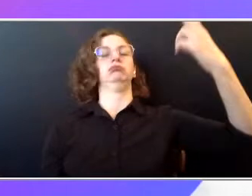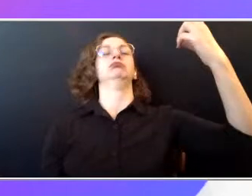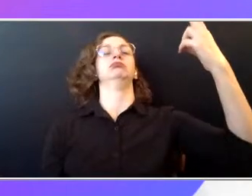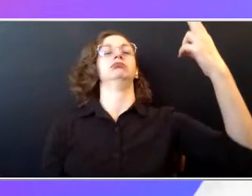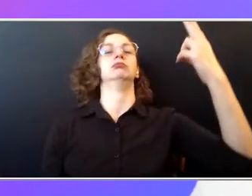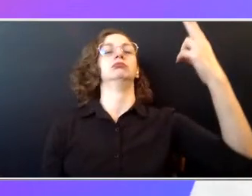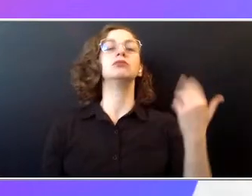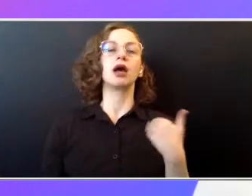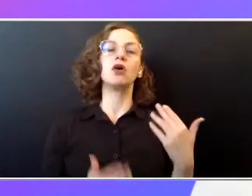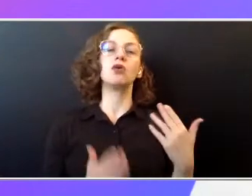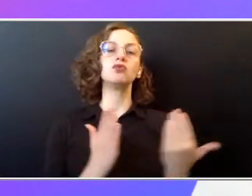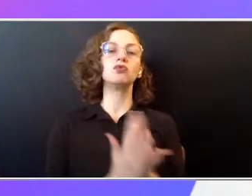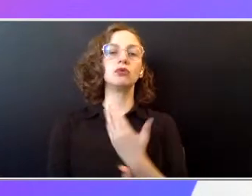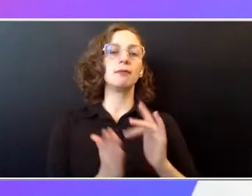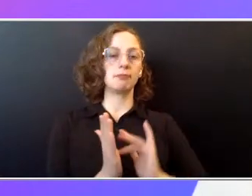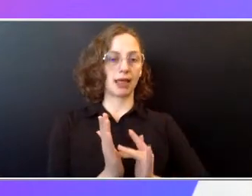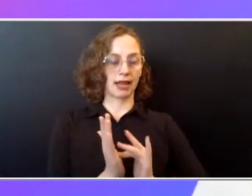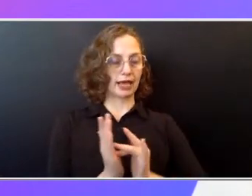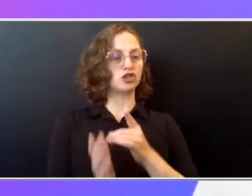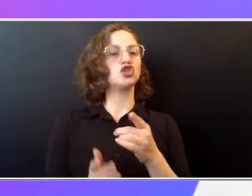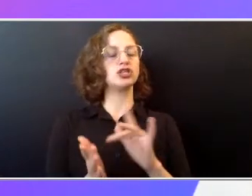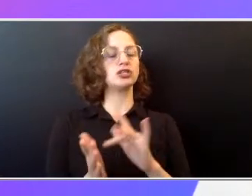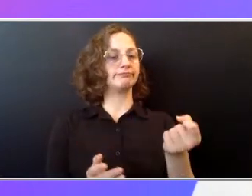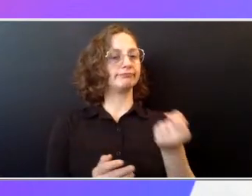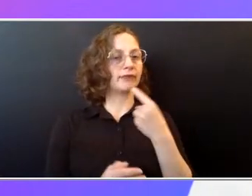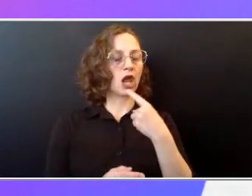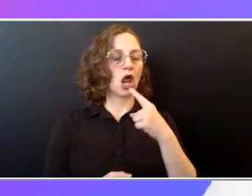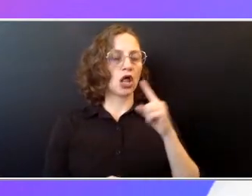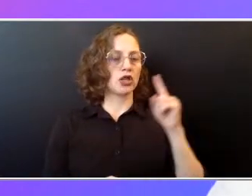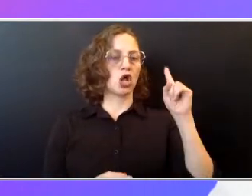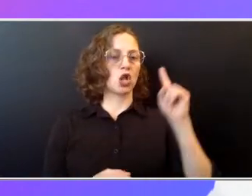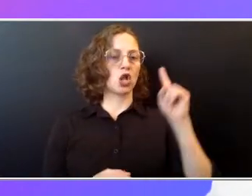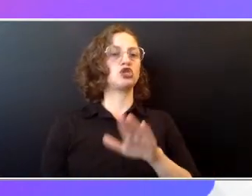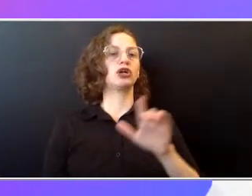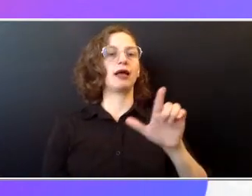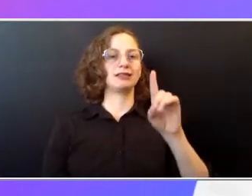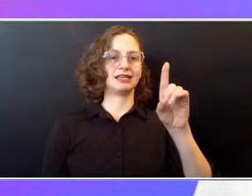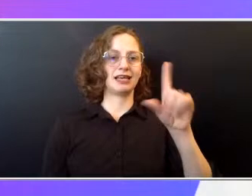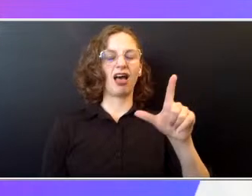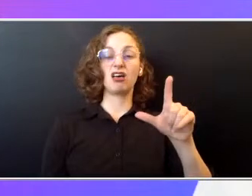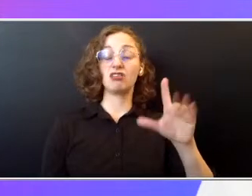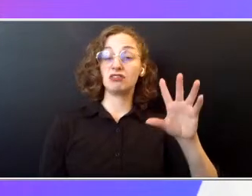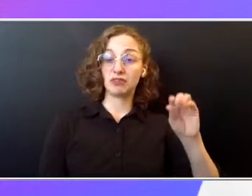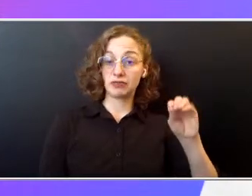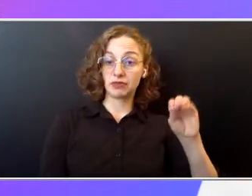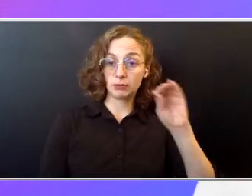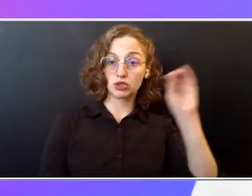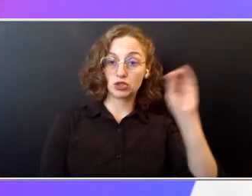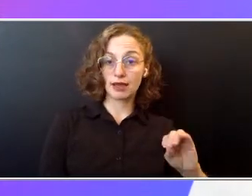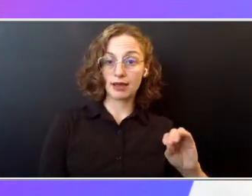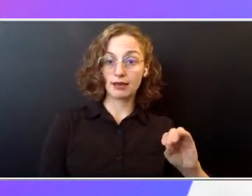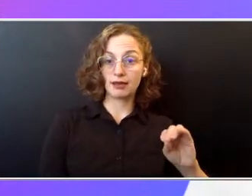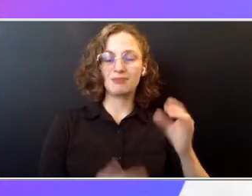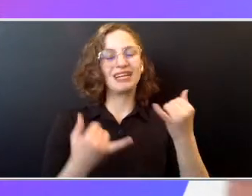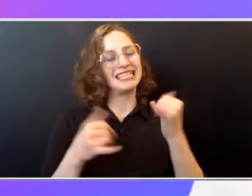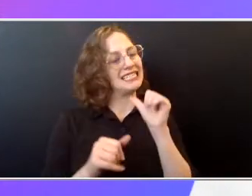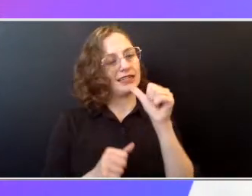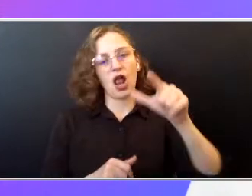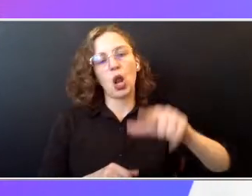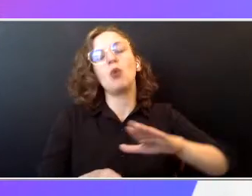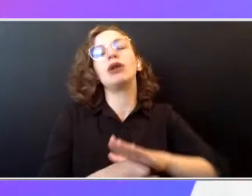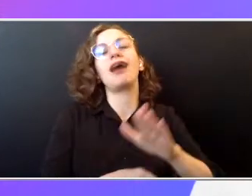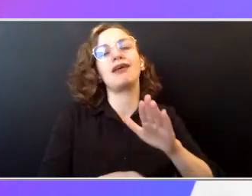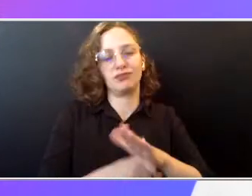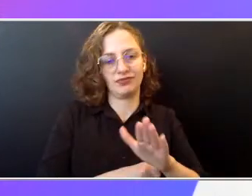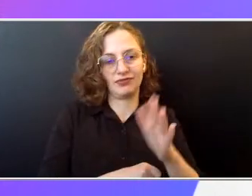now. It lowers her LDL by 50% from baseline, but still not low enough. That's why she needs the apheresis. There is new